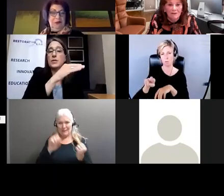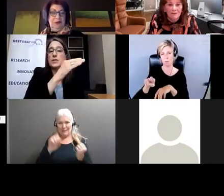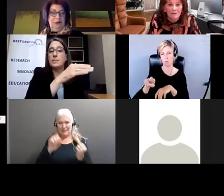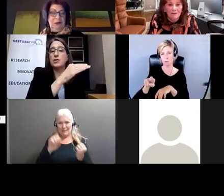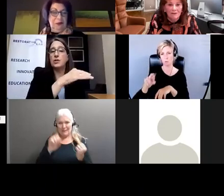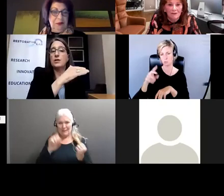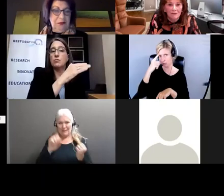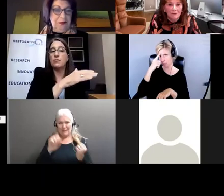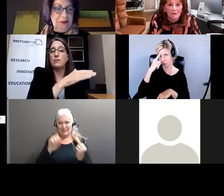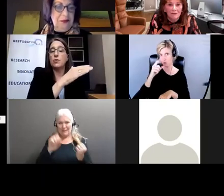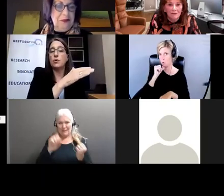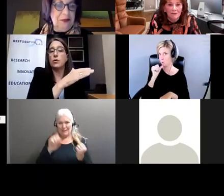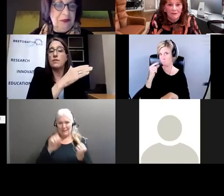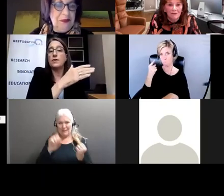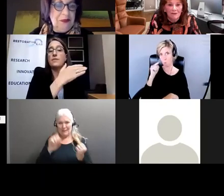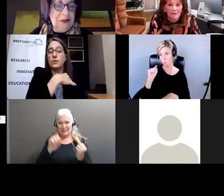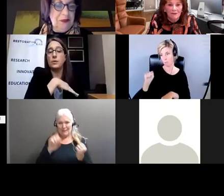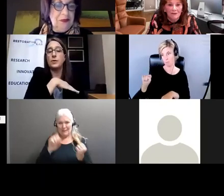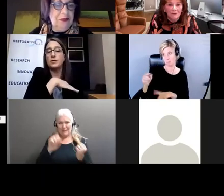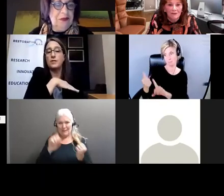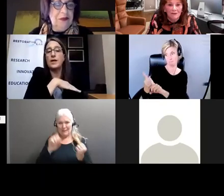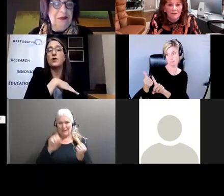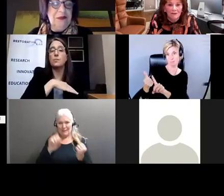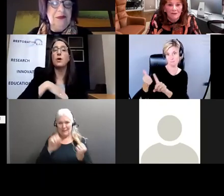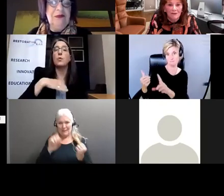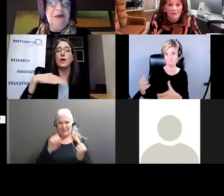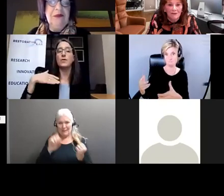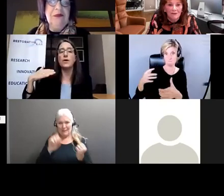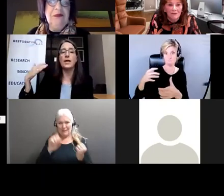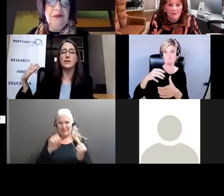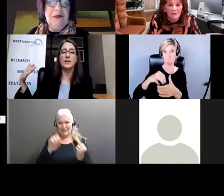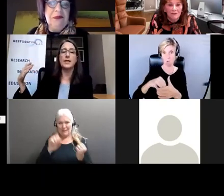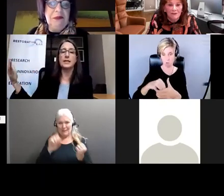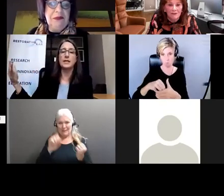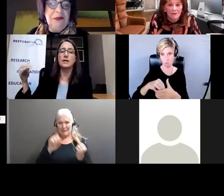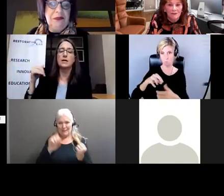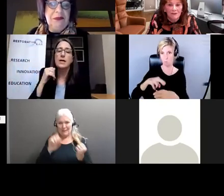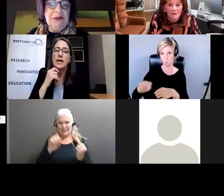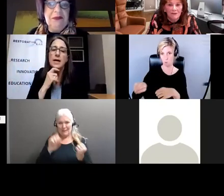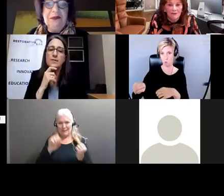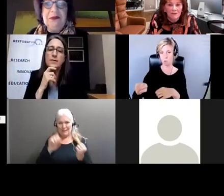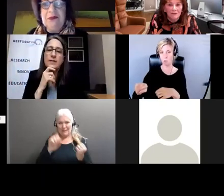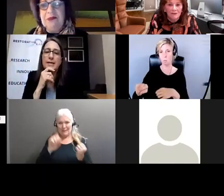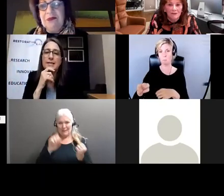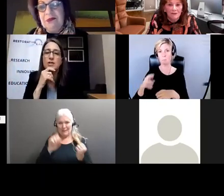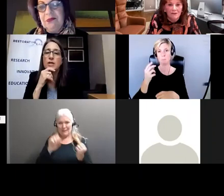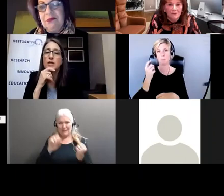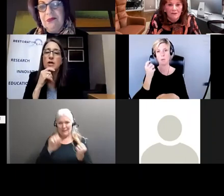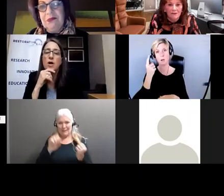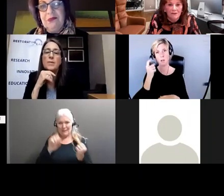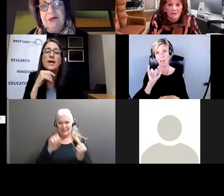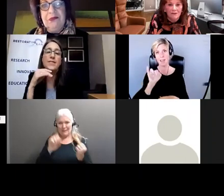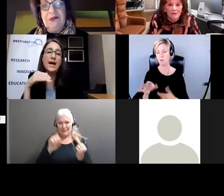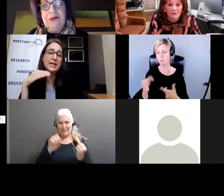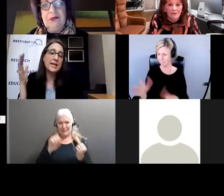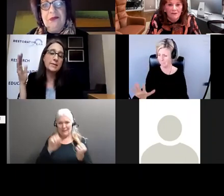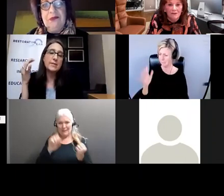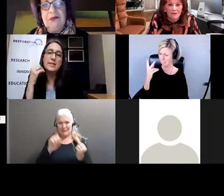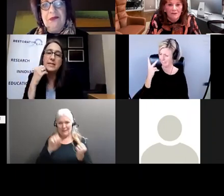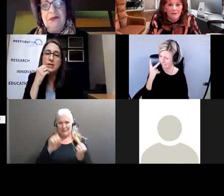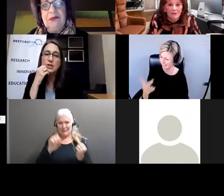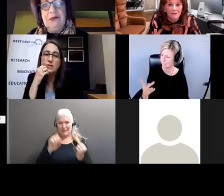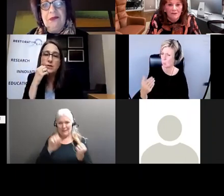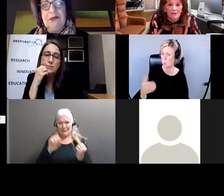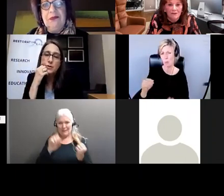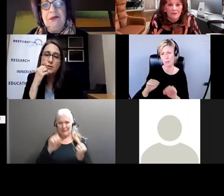victim's participation in a referral of a criminal offender, but where there has been clear victimization and harm, that could come